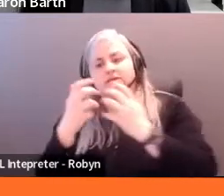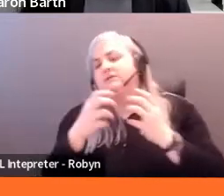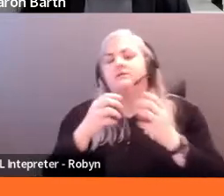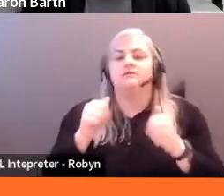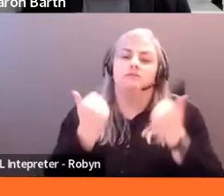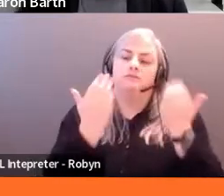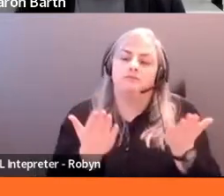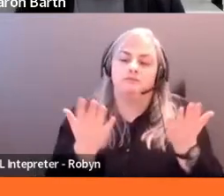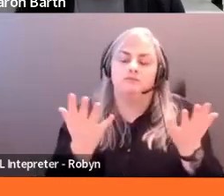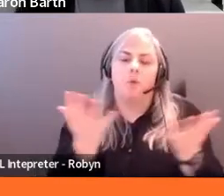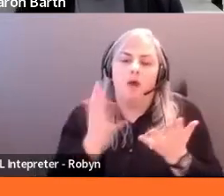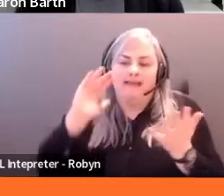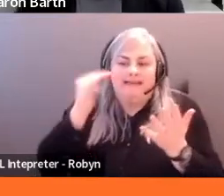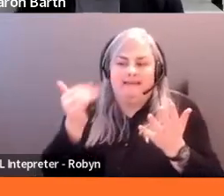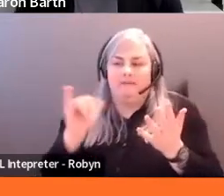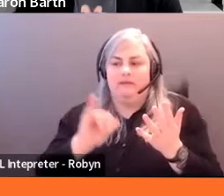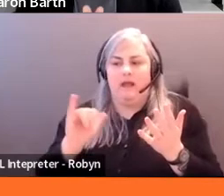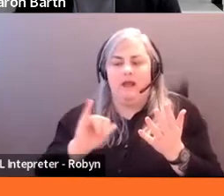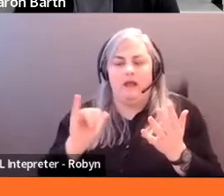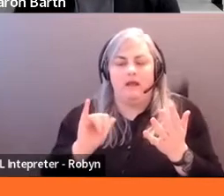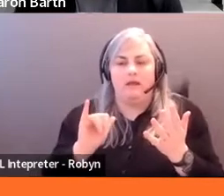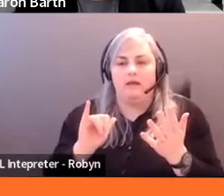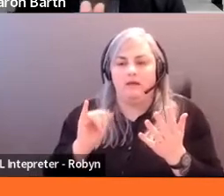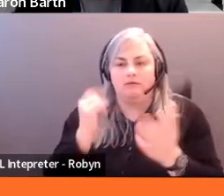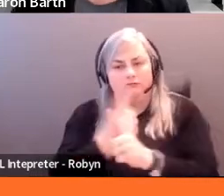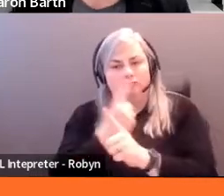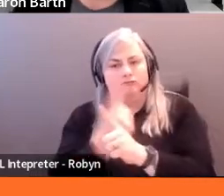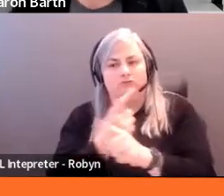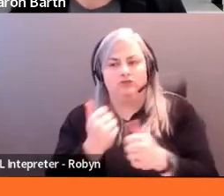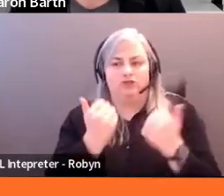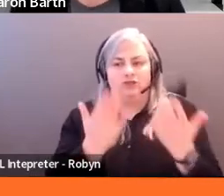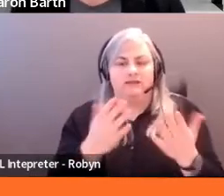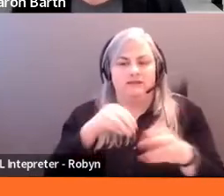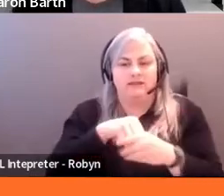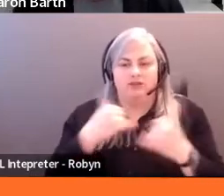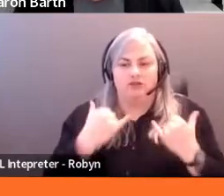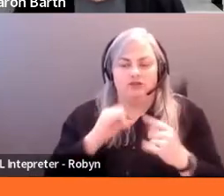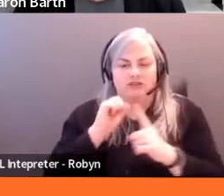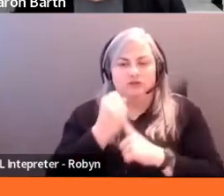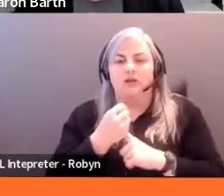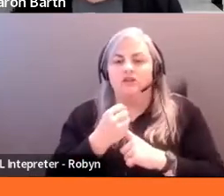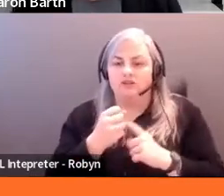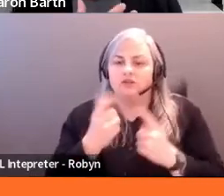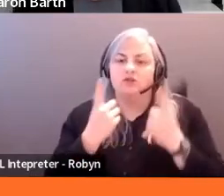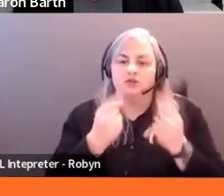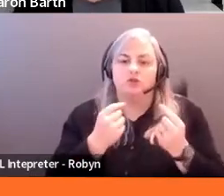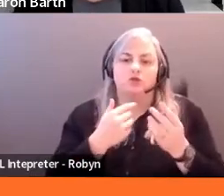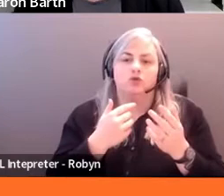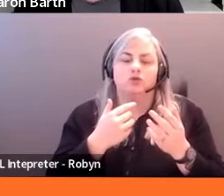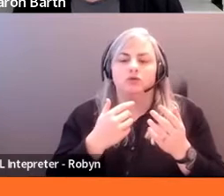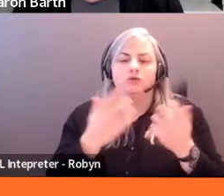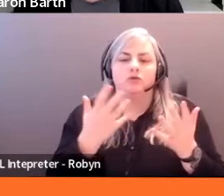what it seems as a reasonable suggestion in the current situation, which is to do what you did before in a